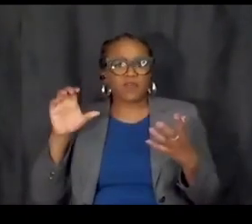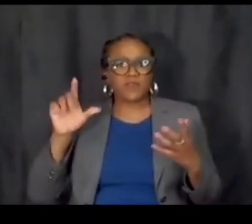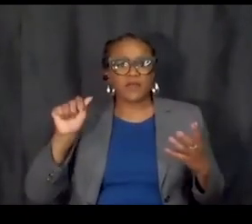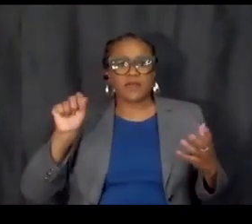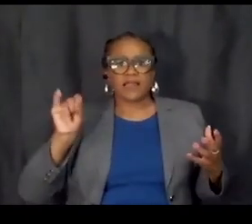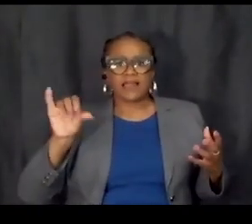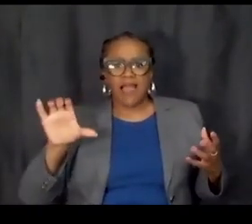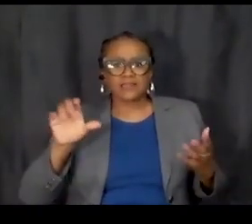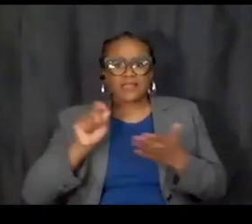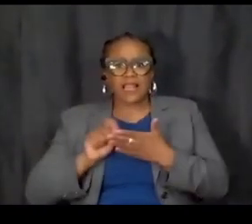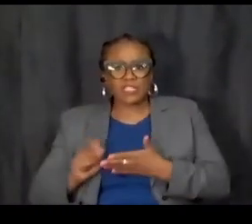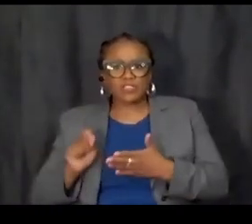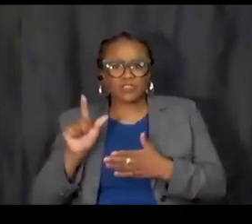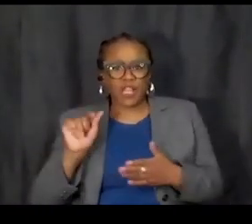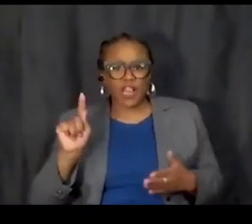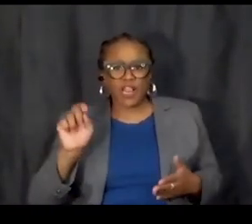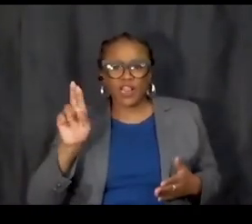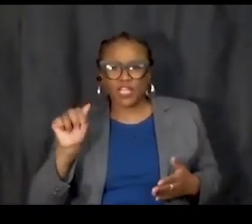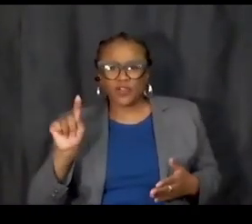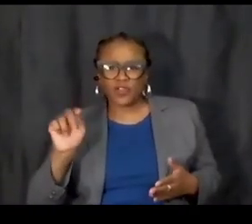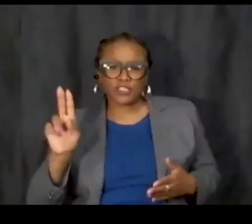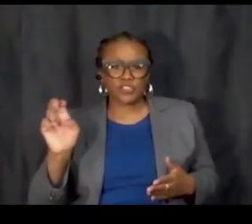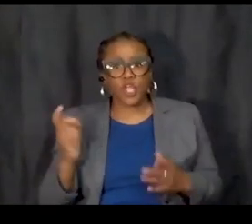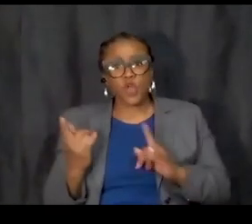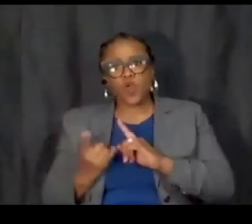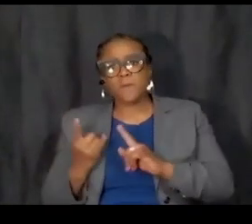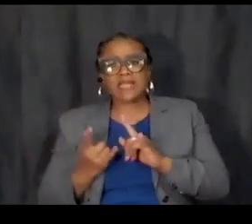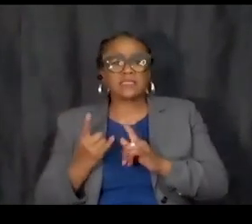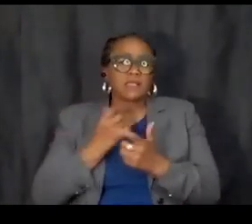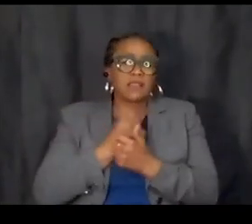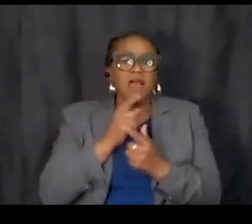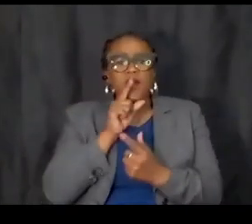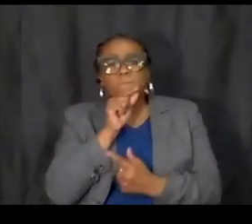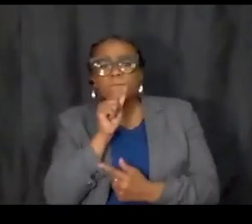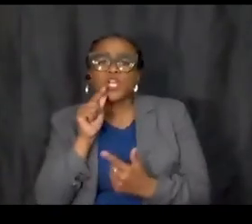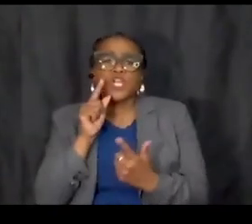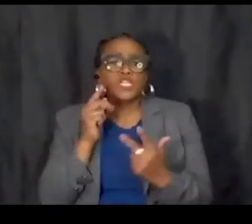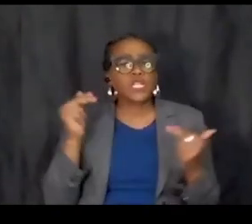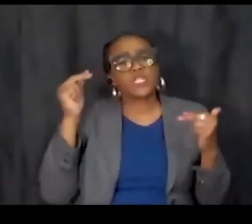the Romantics loved birds and bird song and how they talk about that and bring that in.